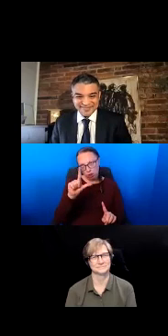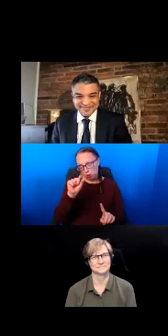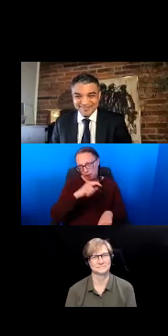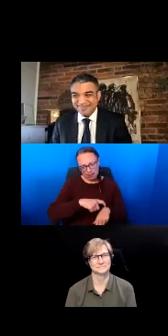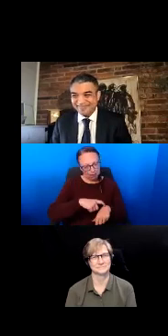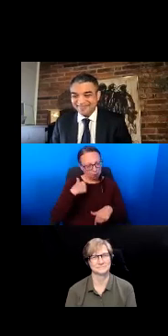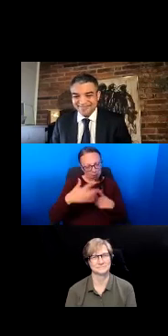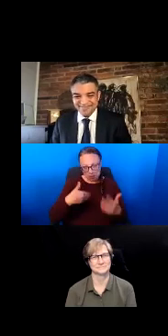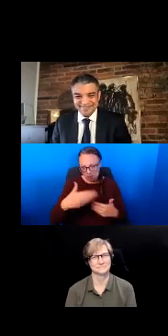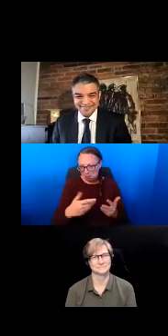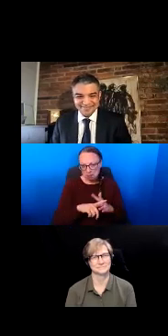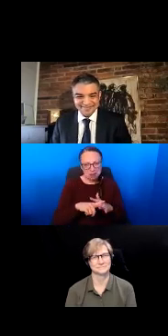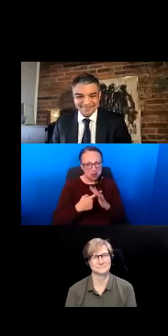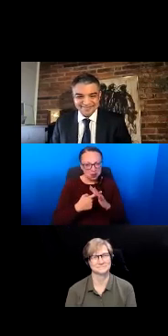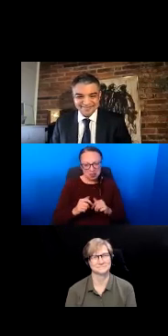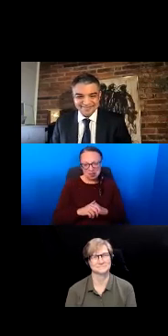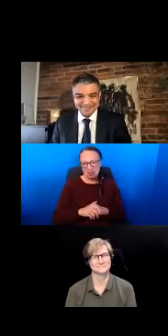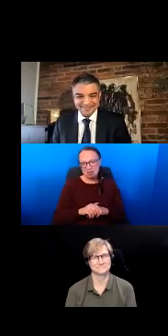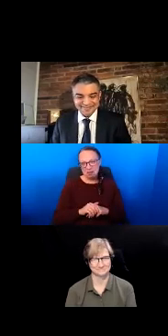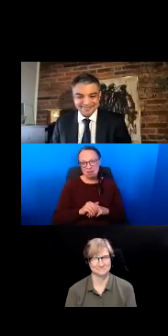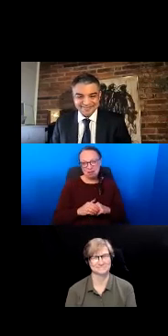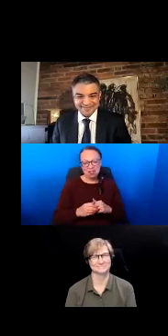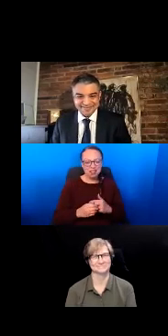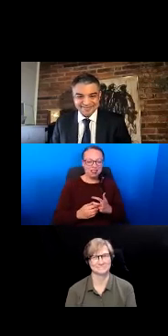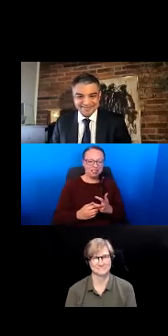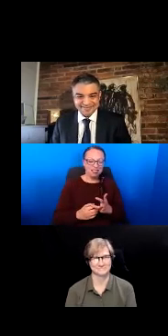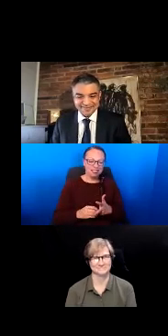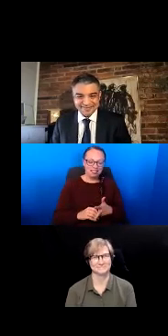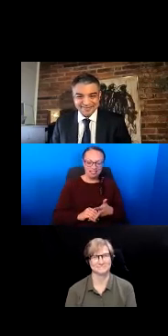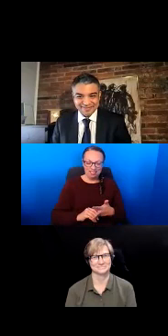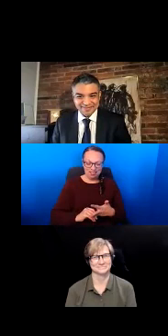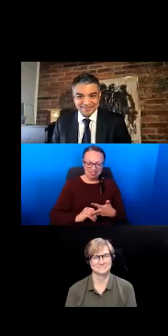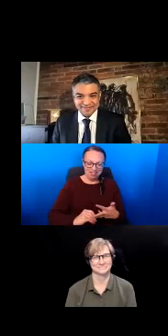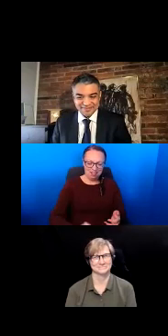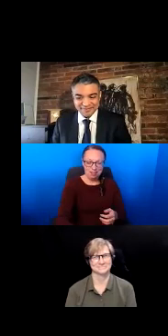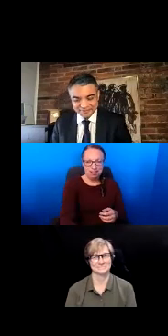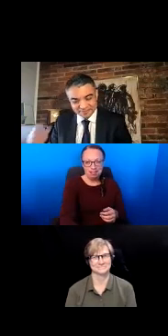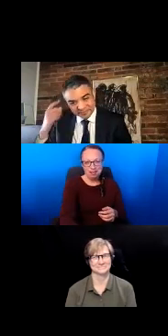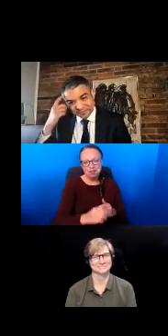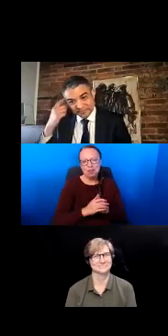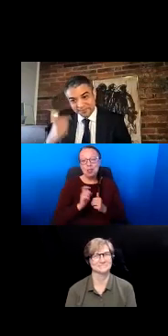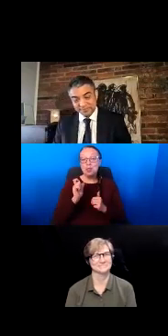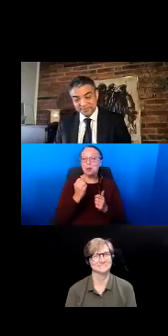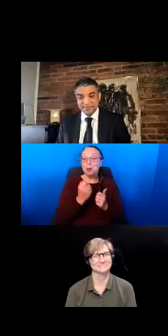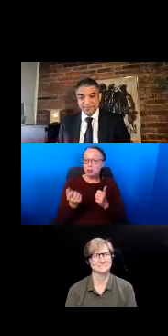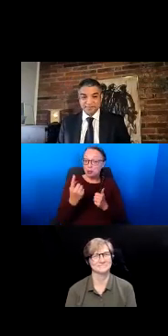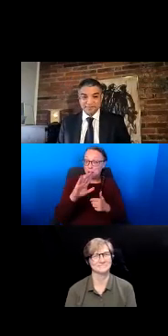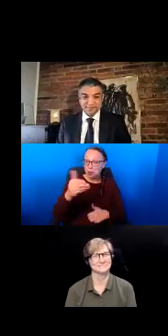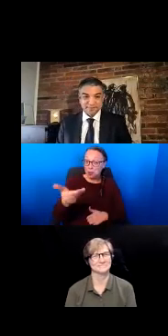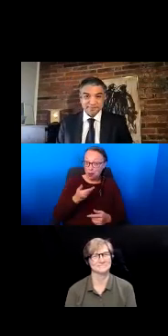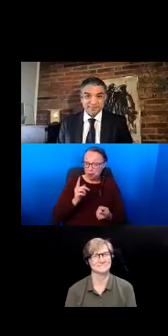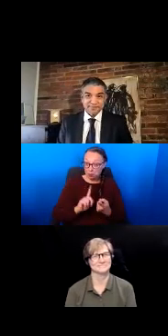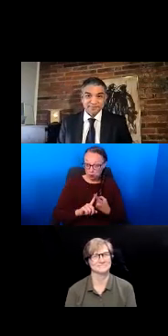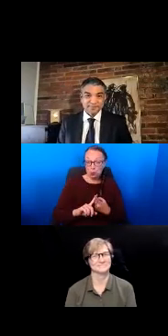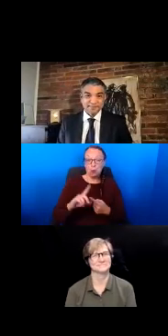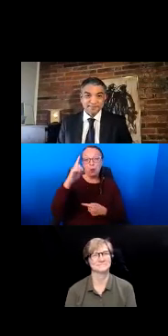Get started so we can hear you talk more, Roy. So everyone, welcome to the Brain Imaging